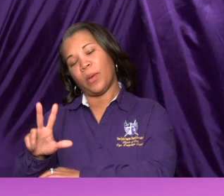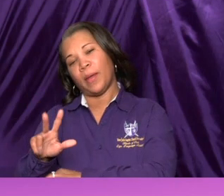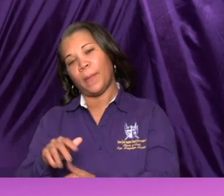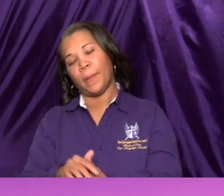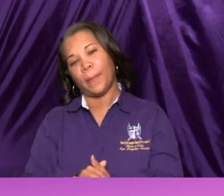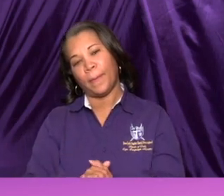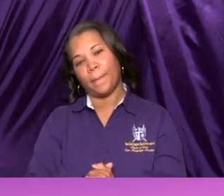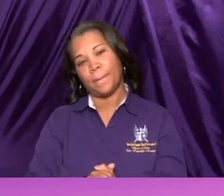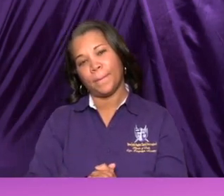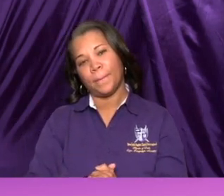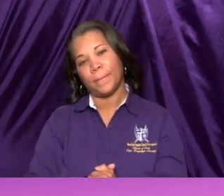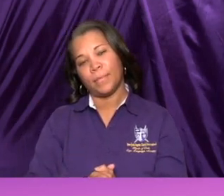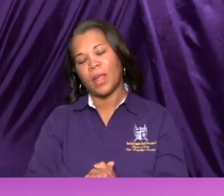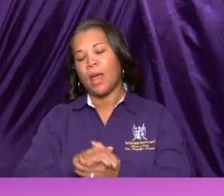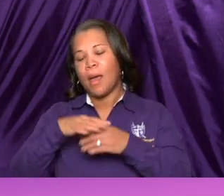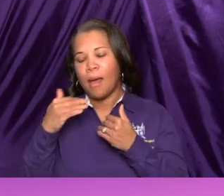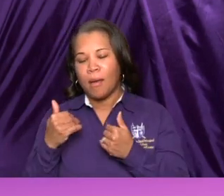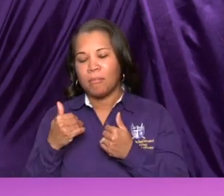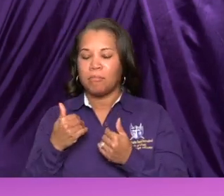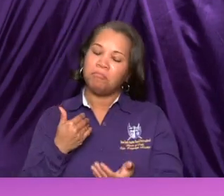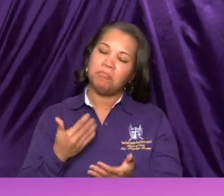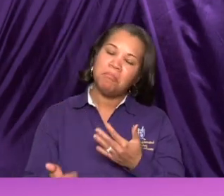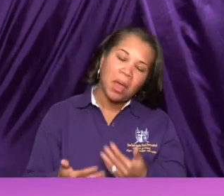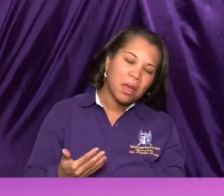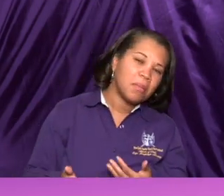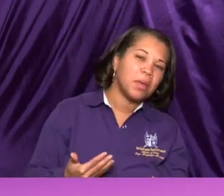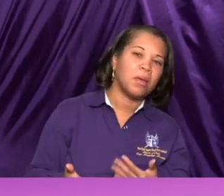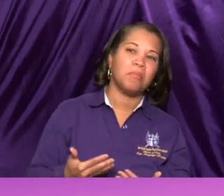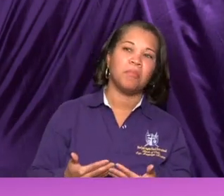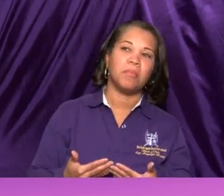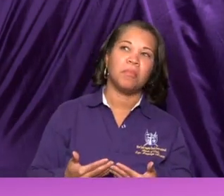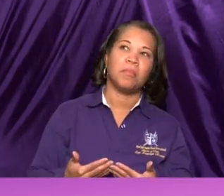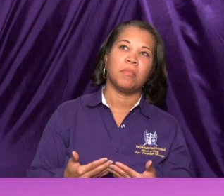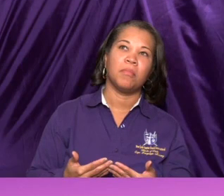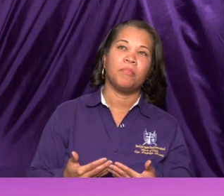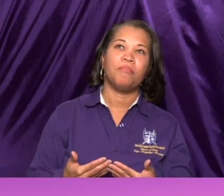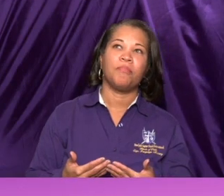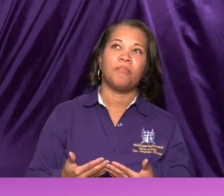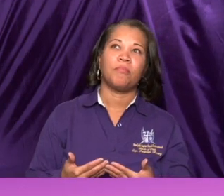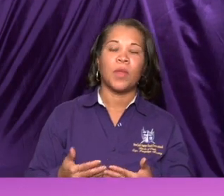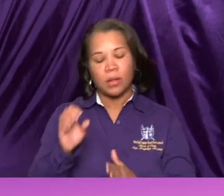And maybe, just maybe, that you have survived a season in your life